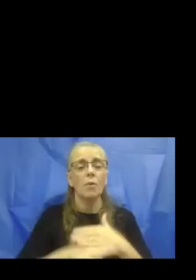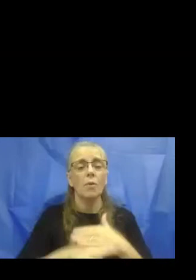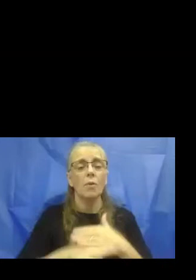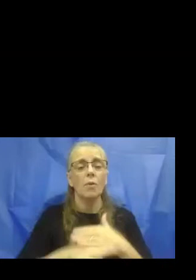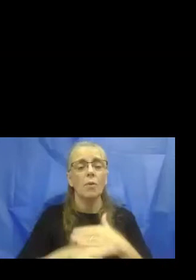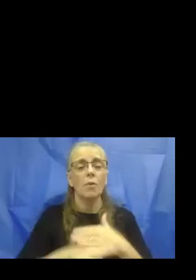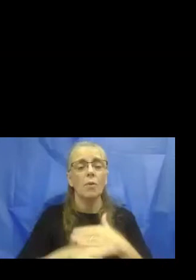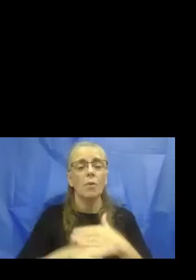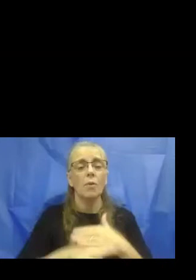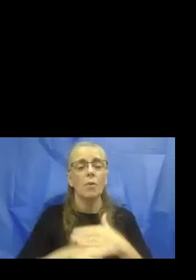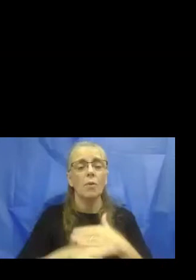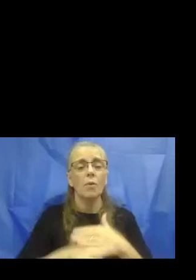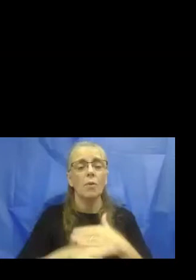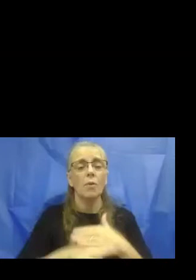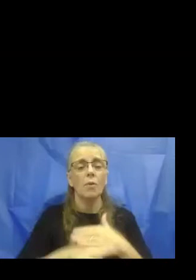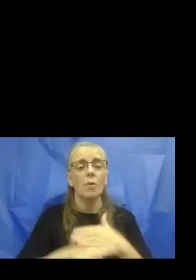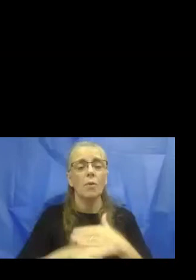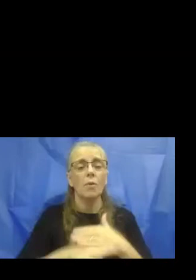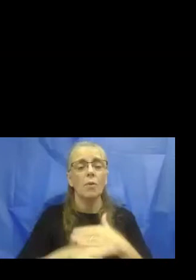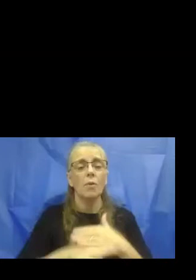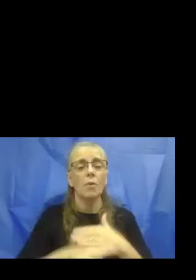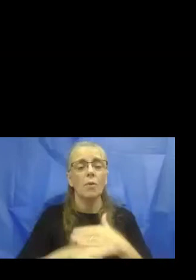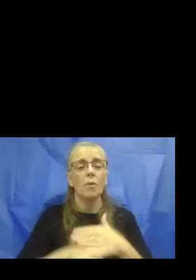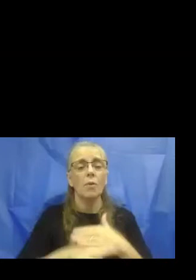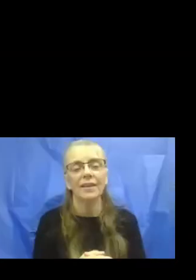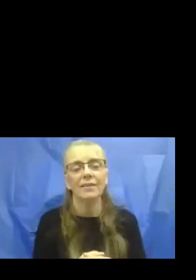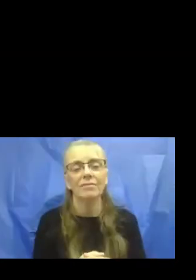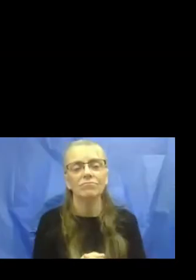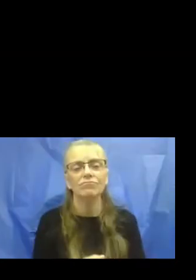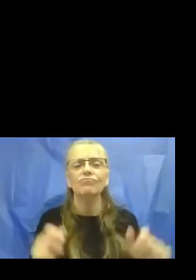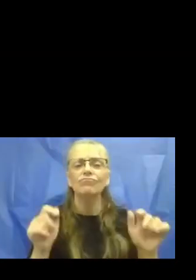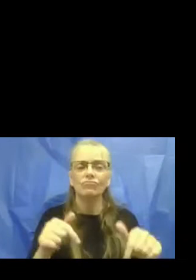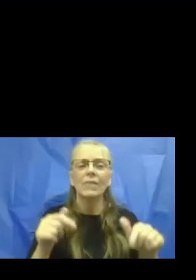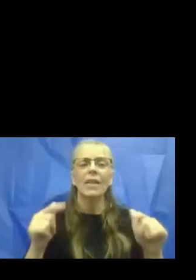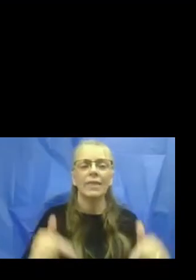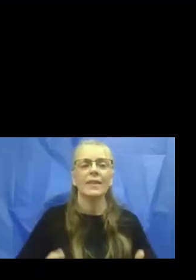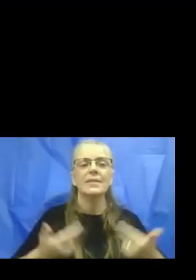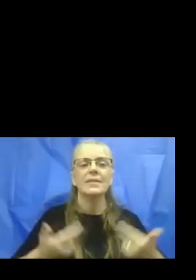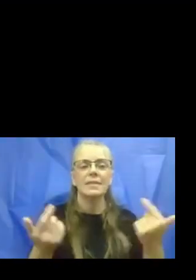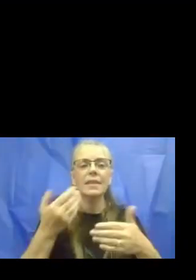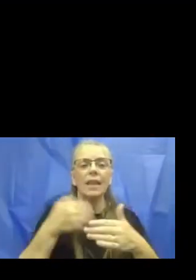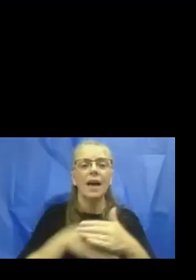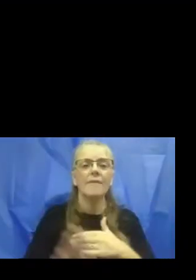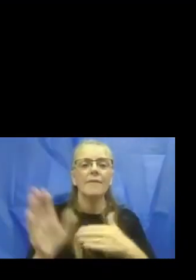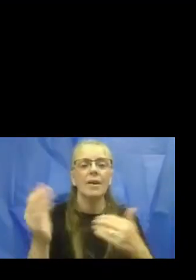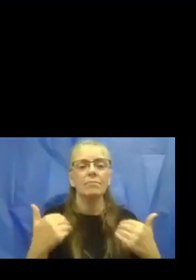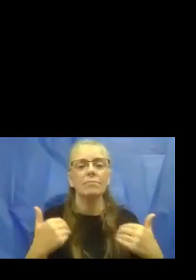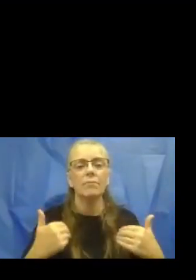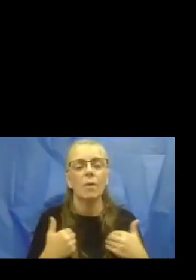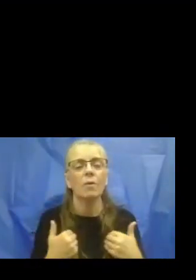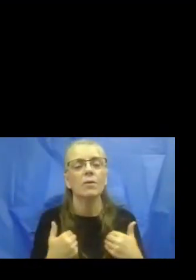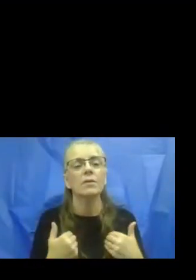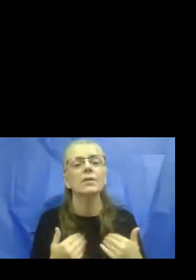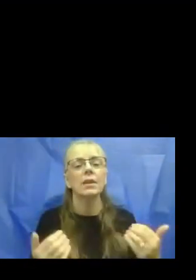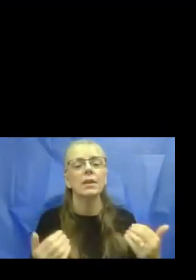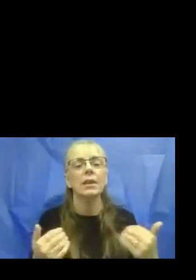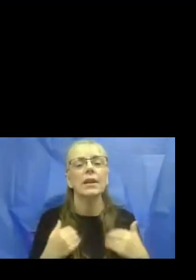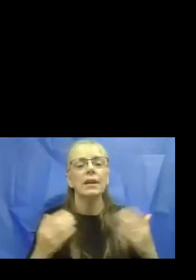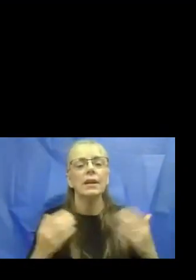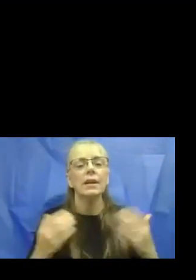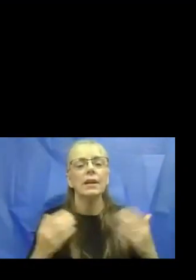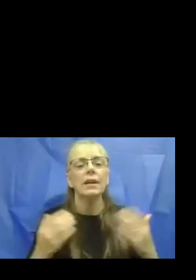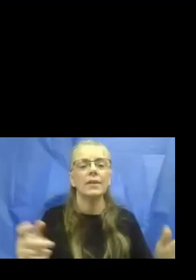to give. This is the life I was born to live, and I've got so much